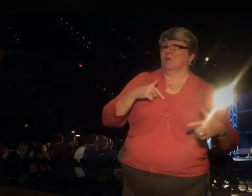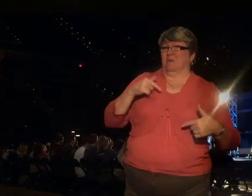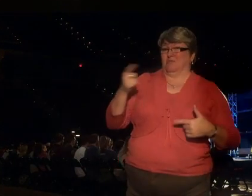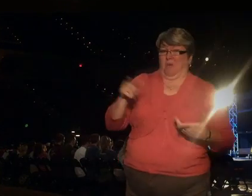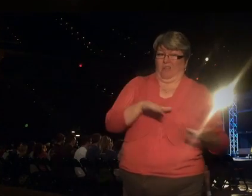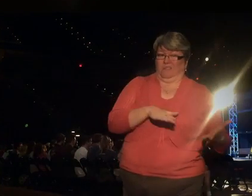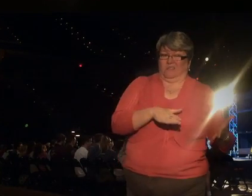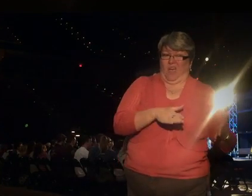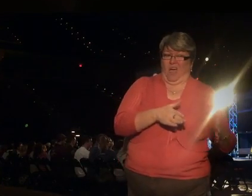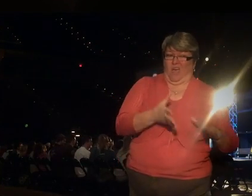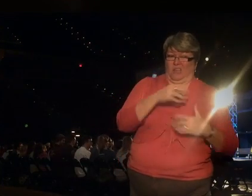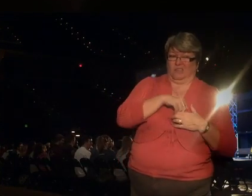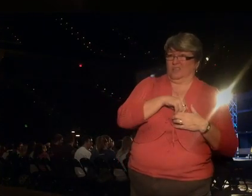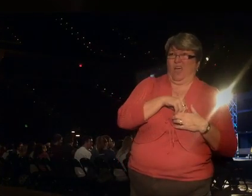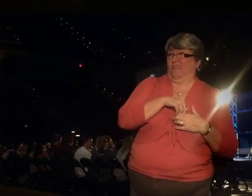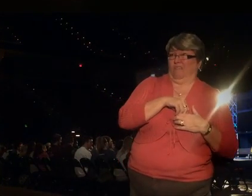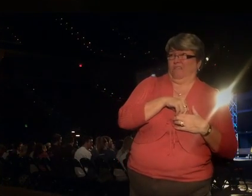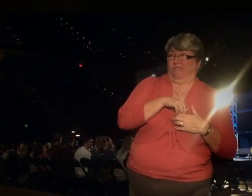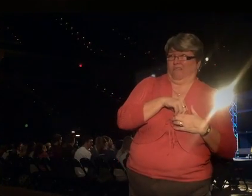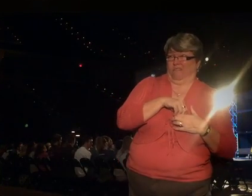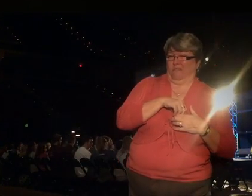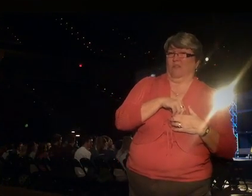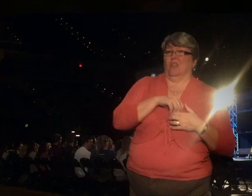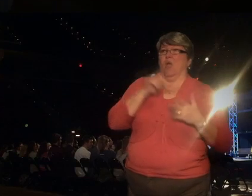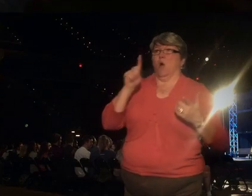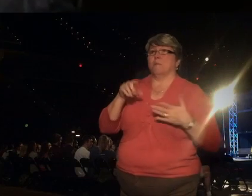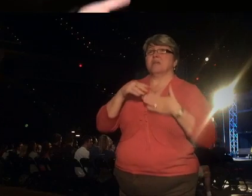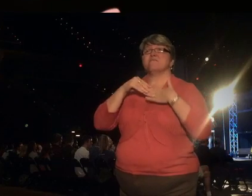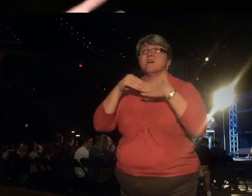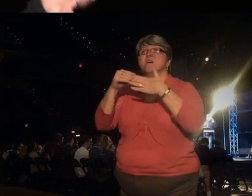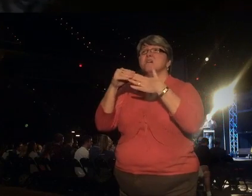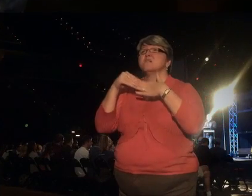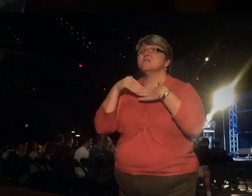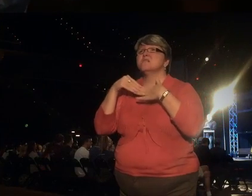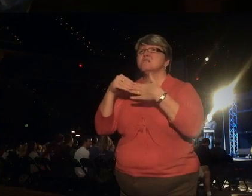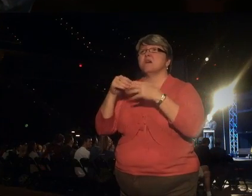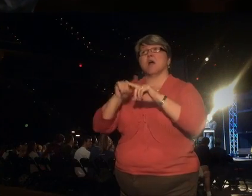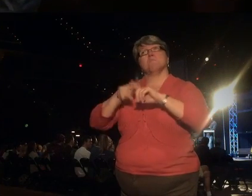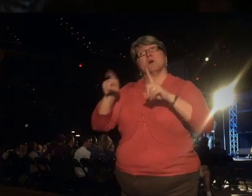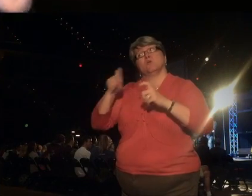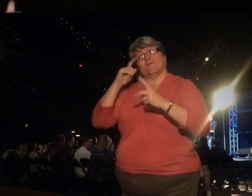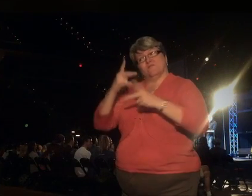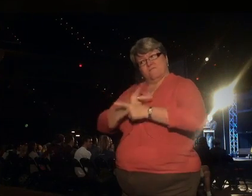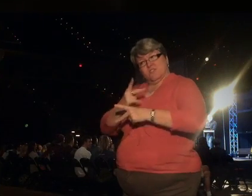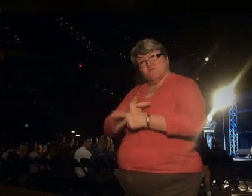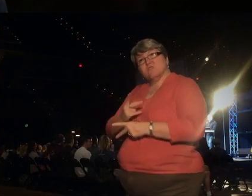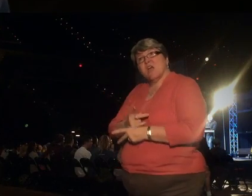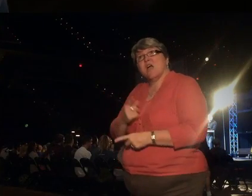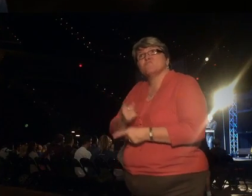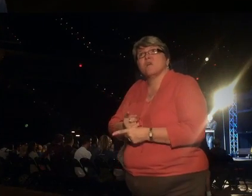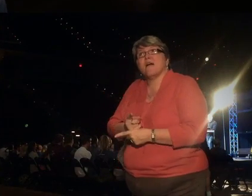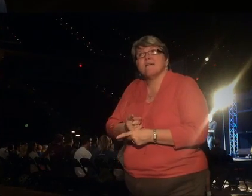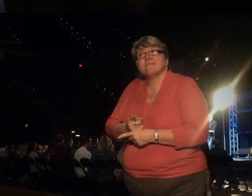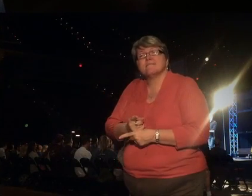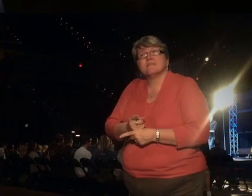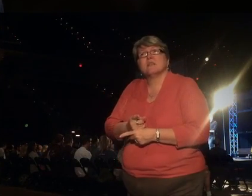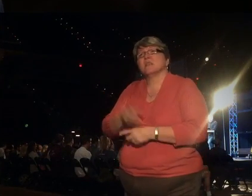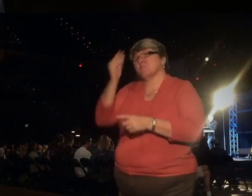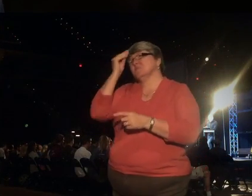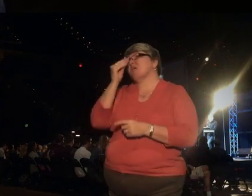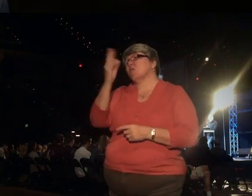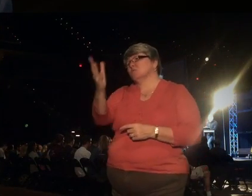conversations. There's going to be bending, but you're going to have to figure that out, right? And let me tell you something. We'll belabor this